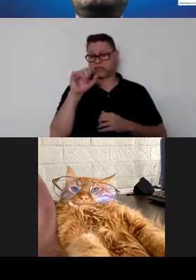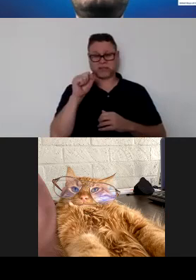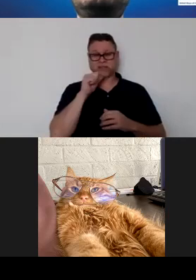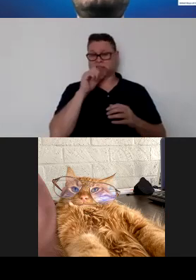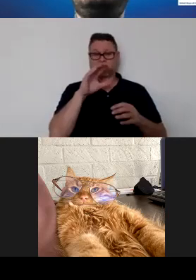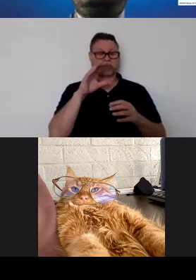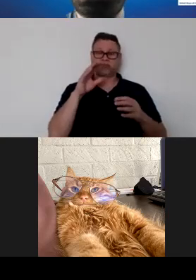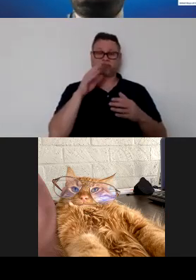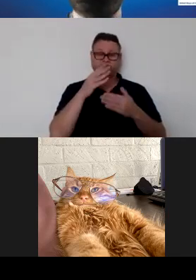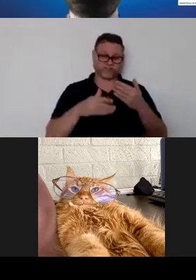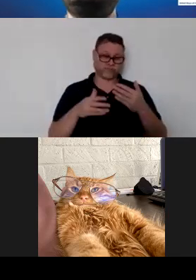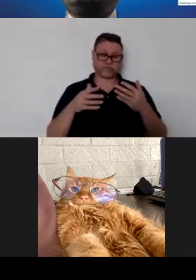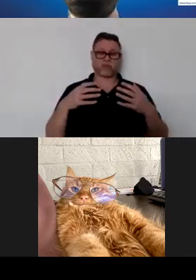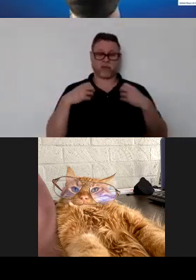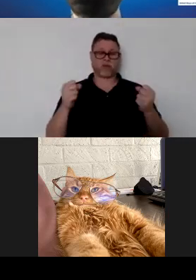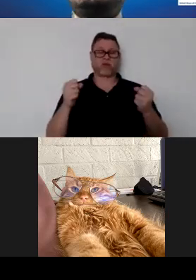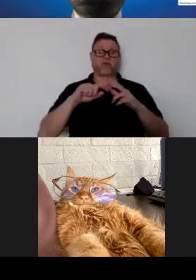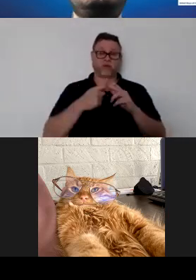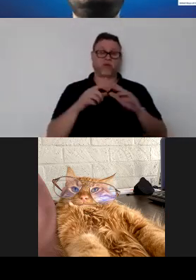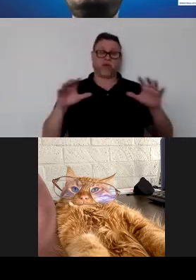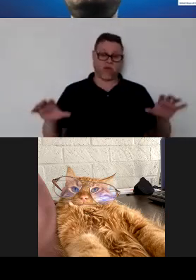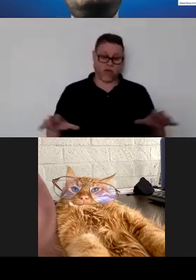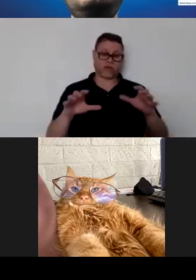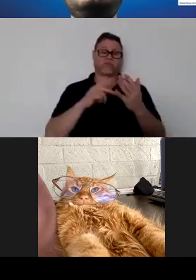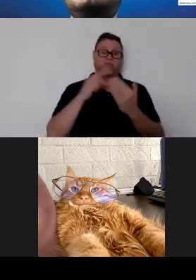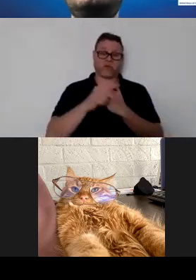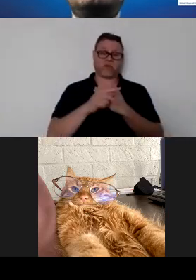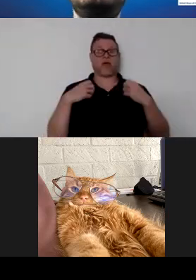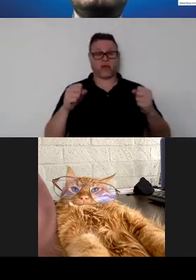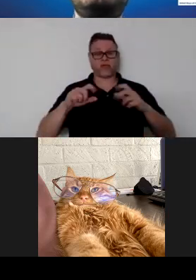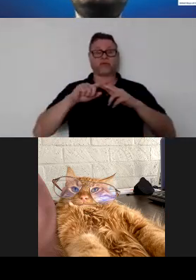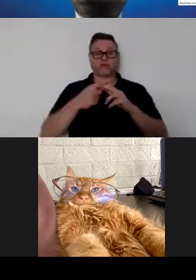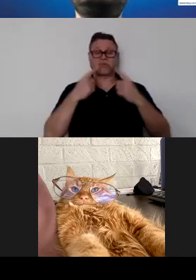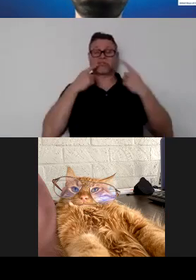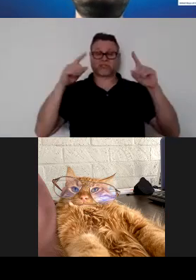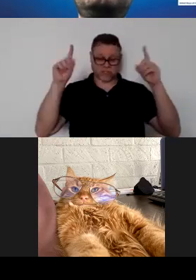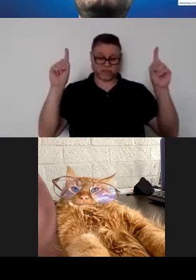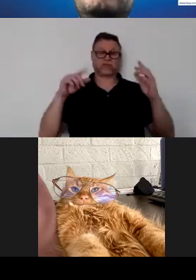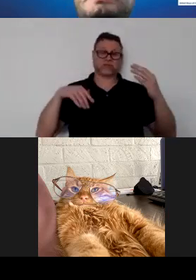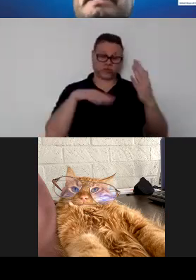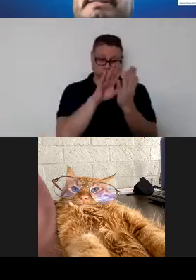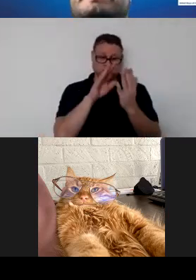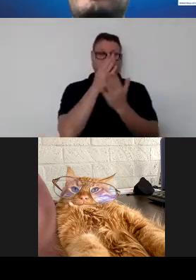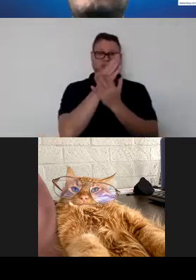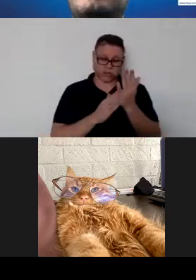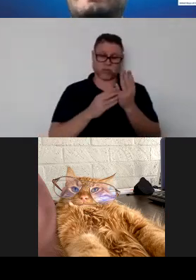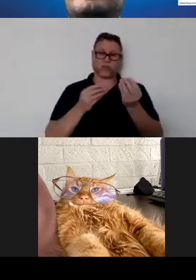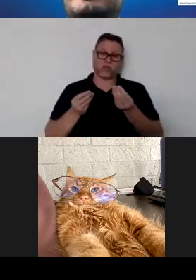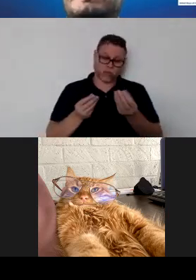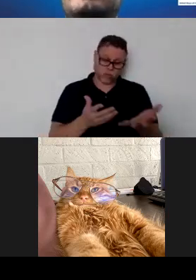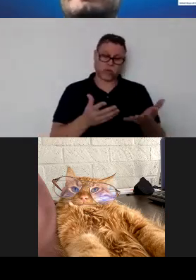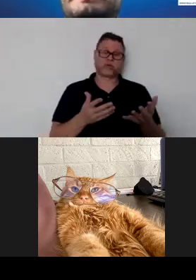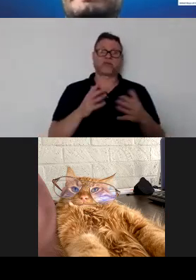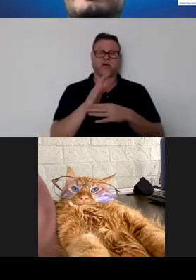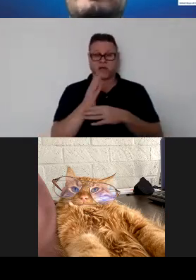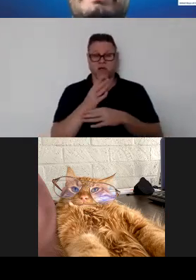Healthy Start was already an active program. But what we saw is that Healthy Start was really successful in addressing some of those root causes of adverse